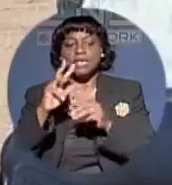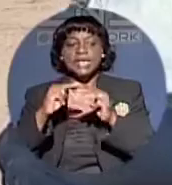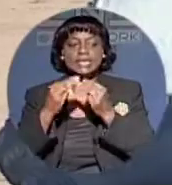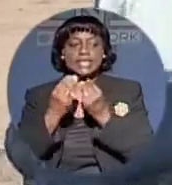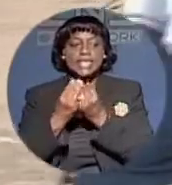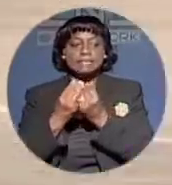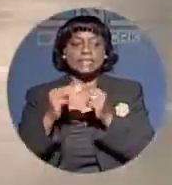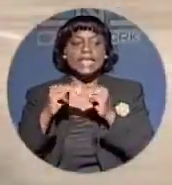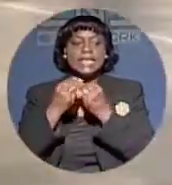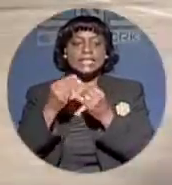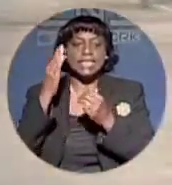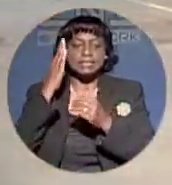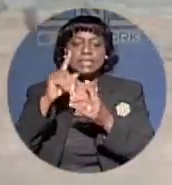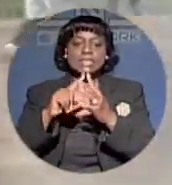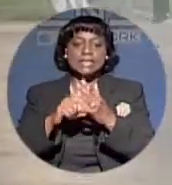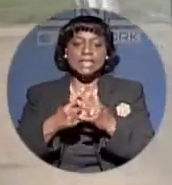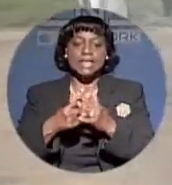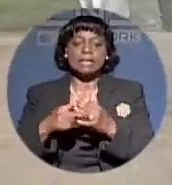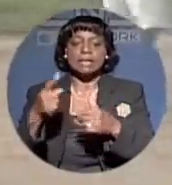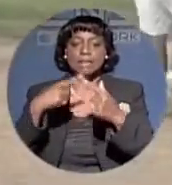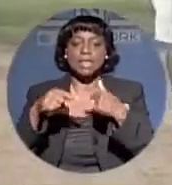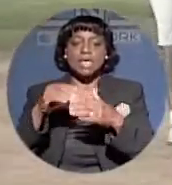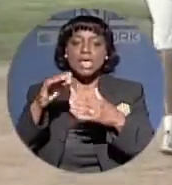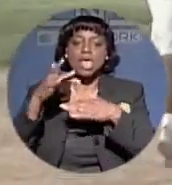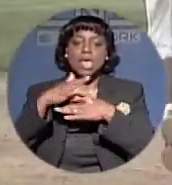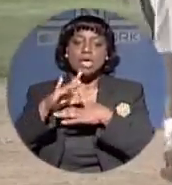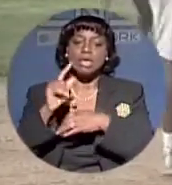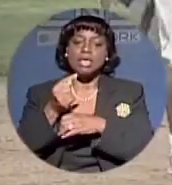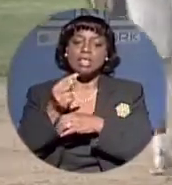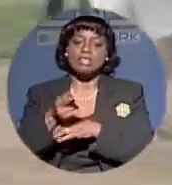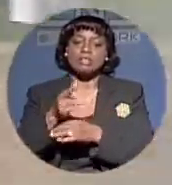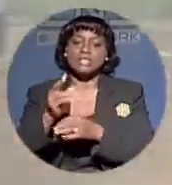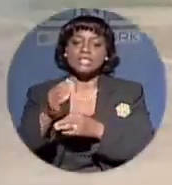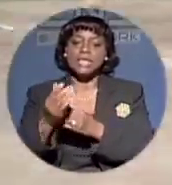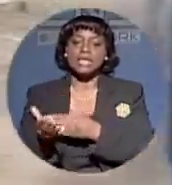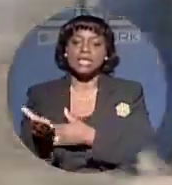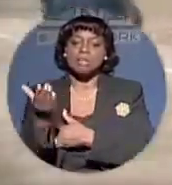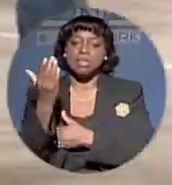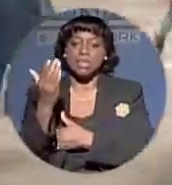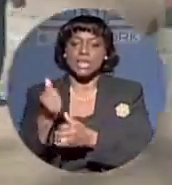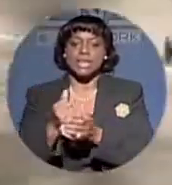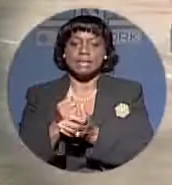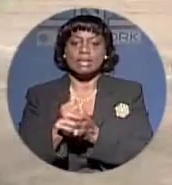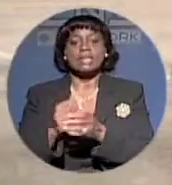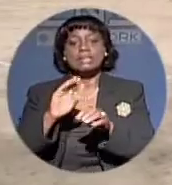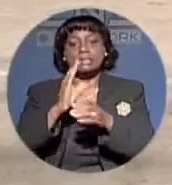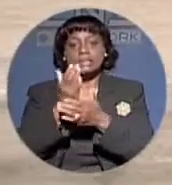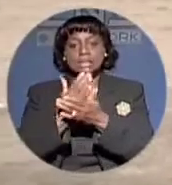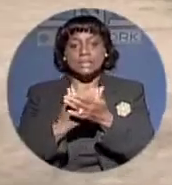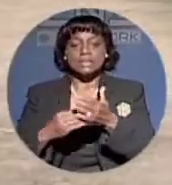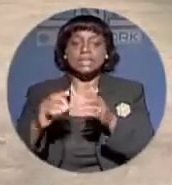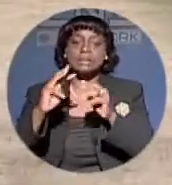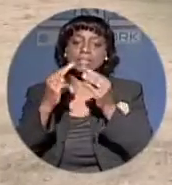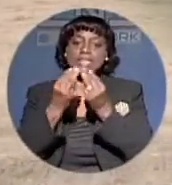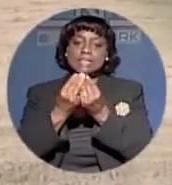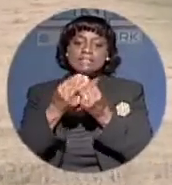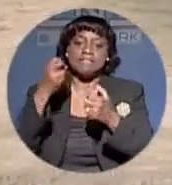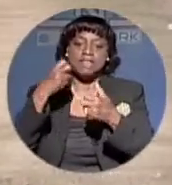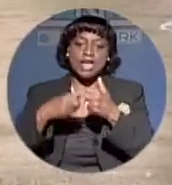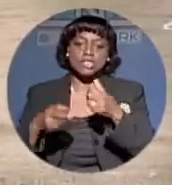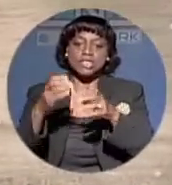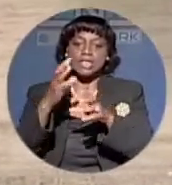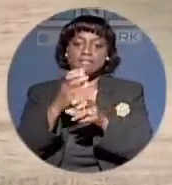start arriving early Thursday morning. Some teams finding it hard to pitch together the necessary funds. Will the Federation step in?